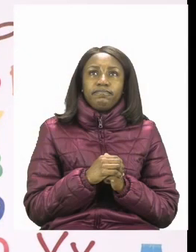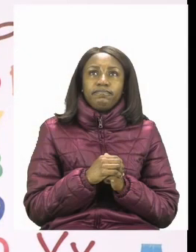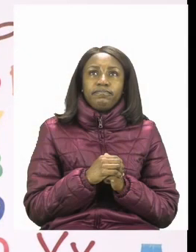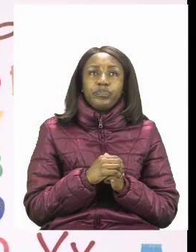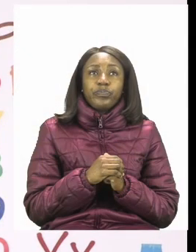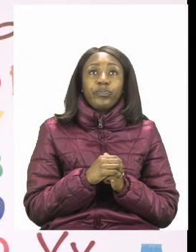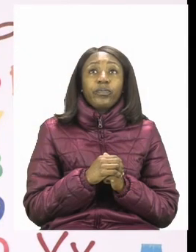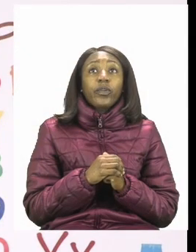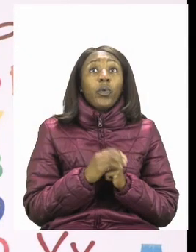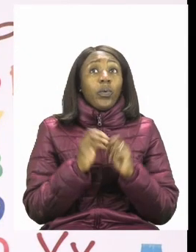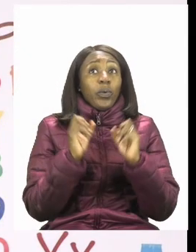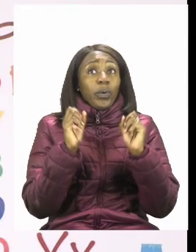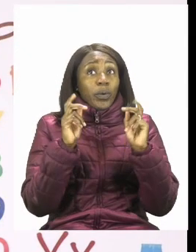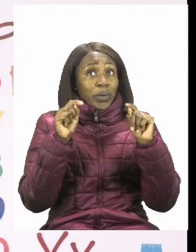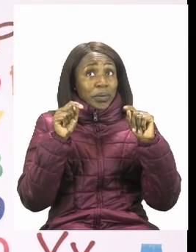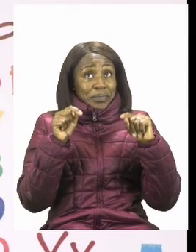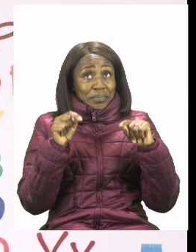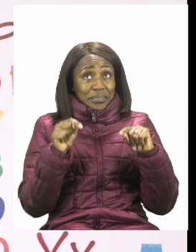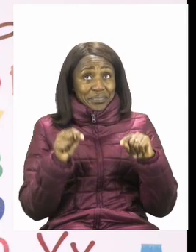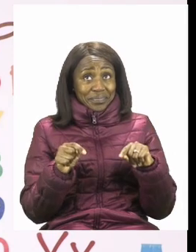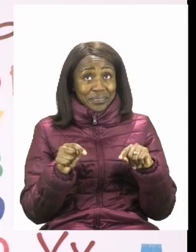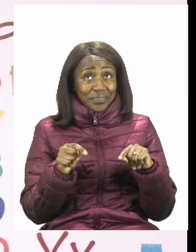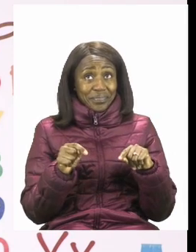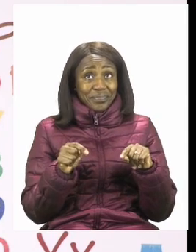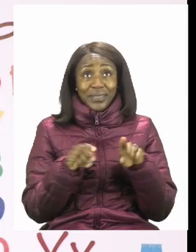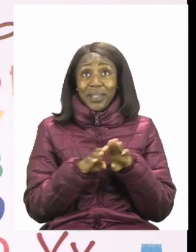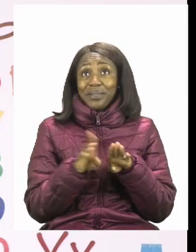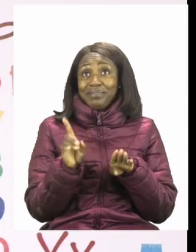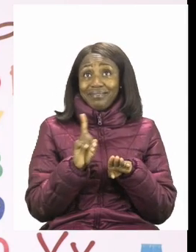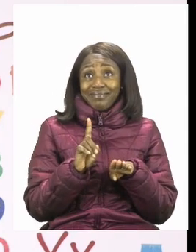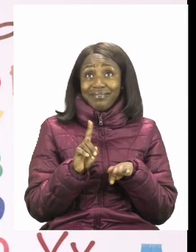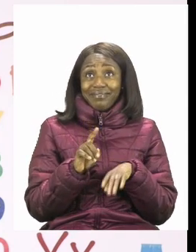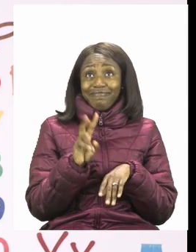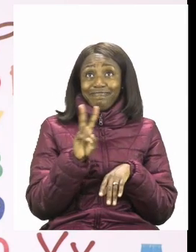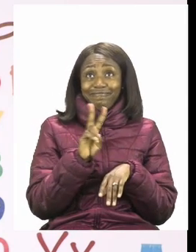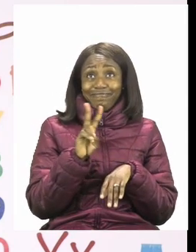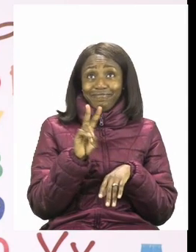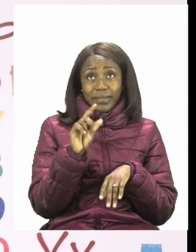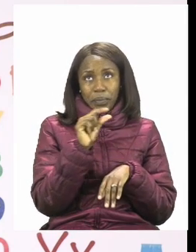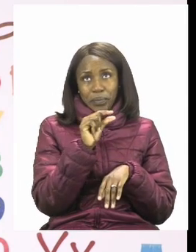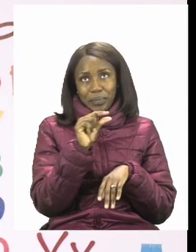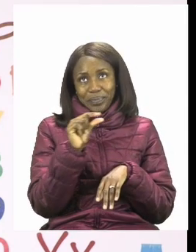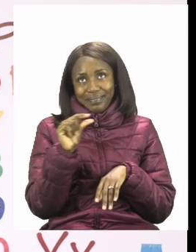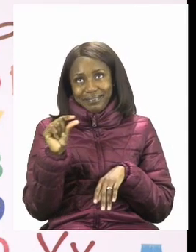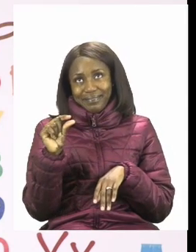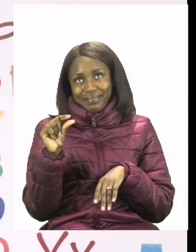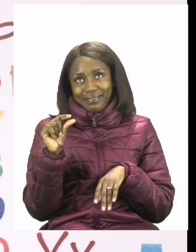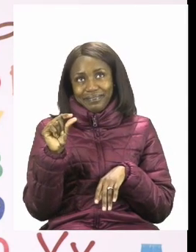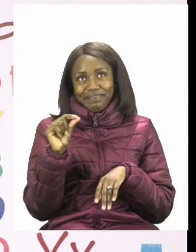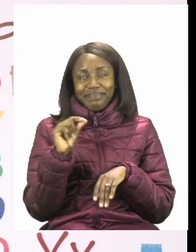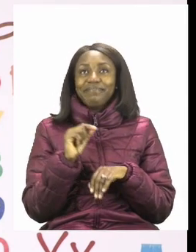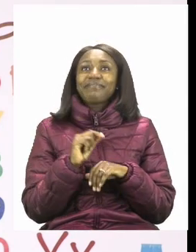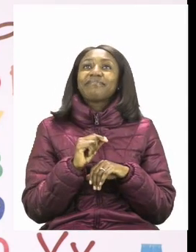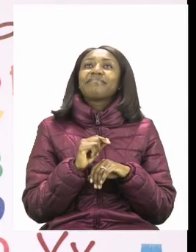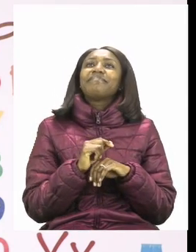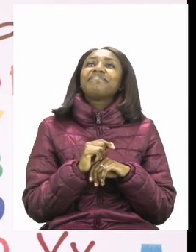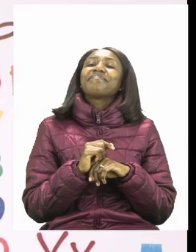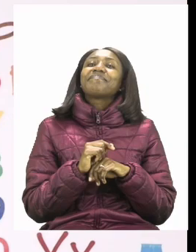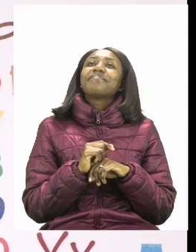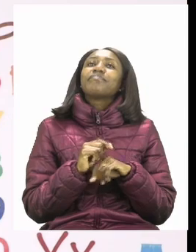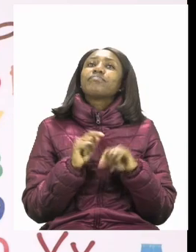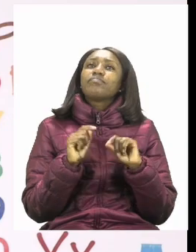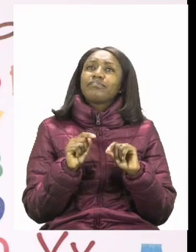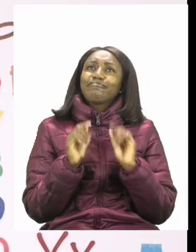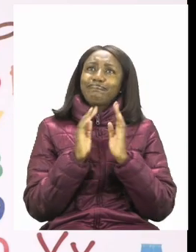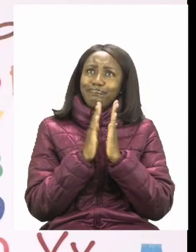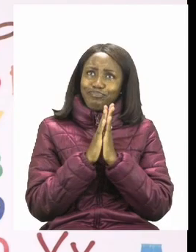In our first lesson today, we are going to do some vocabulary. For this lesson,